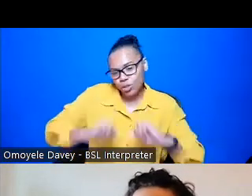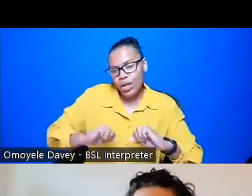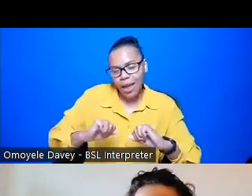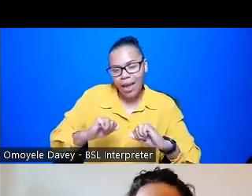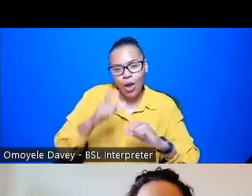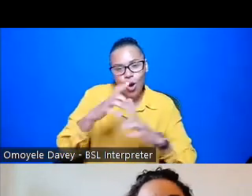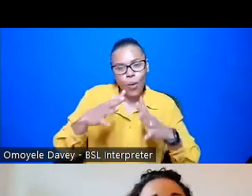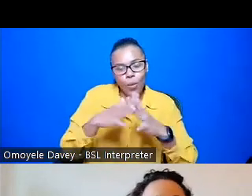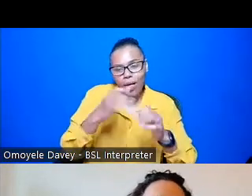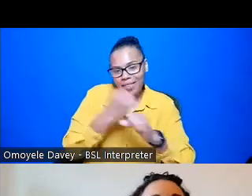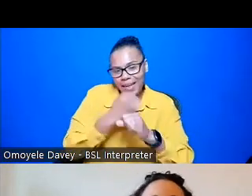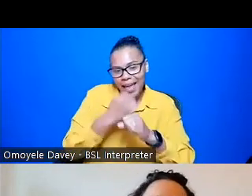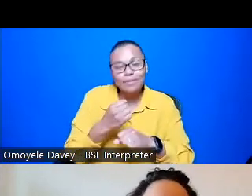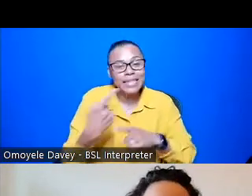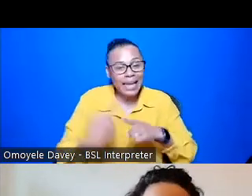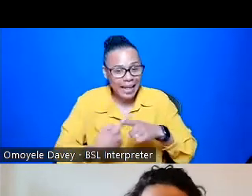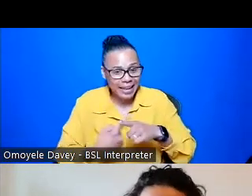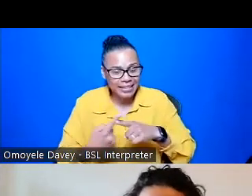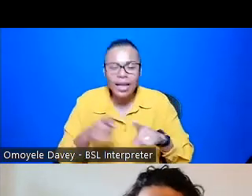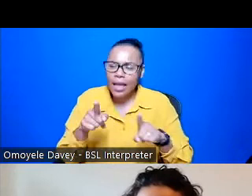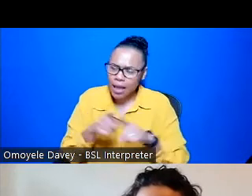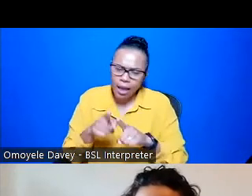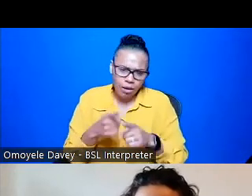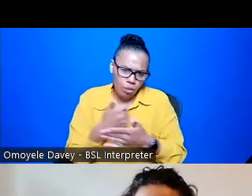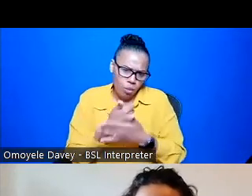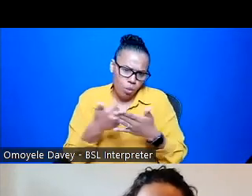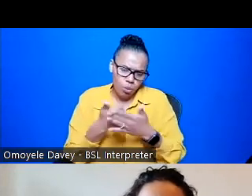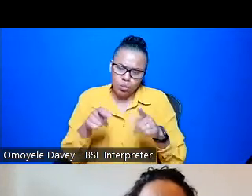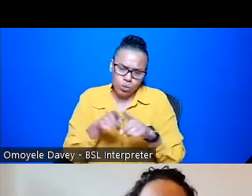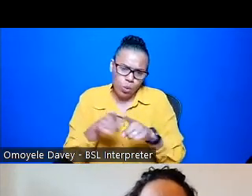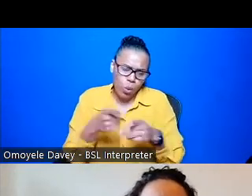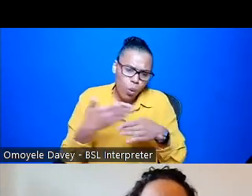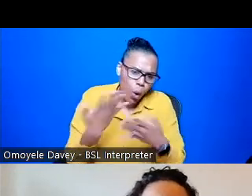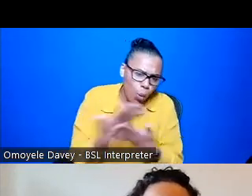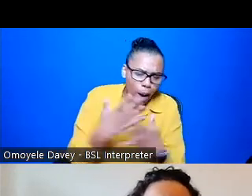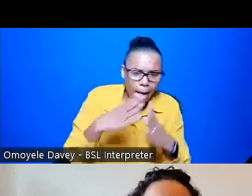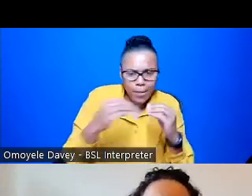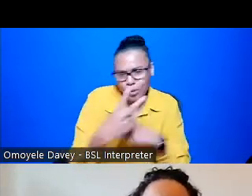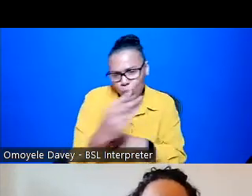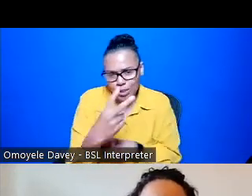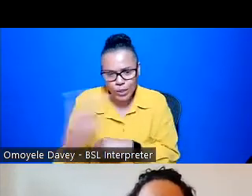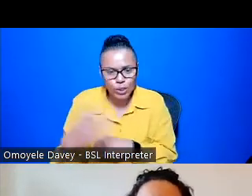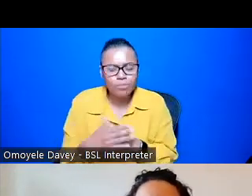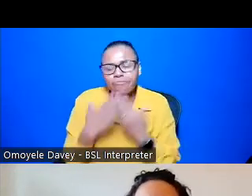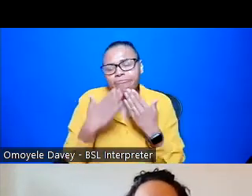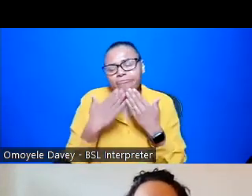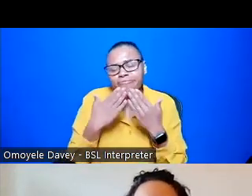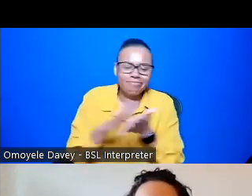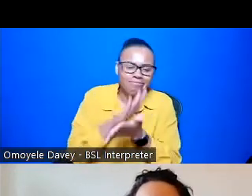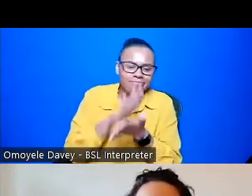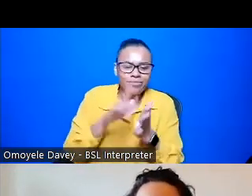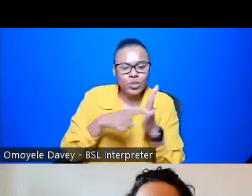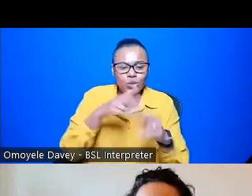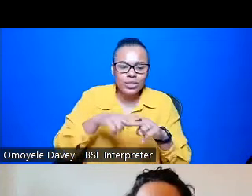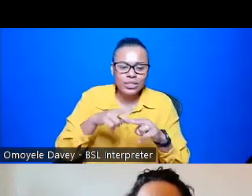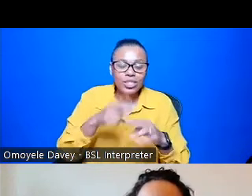England, and all of the work at Birmingham 2022. So we are really happy to have Jeff with us today.